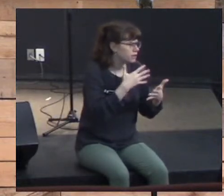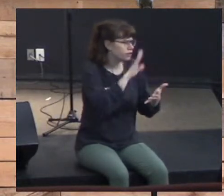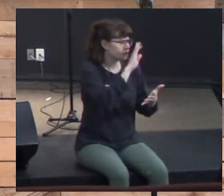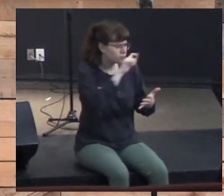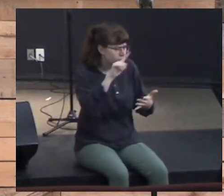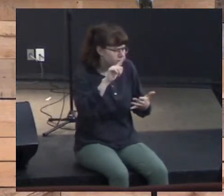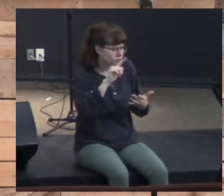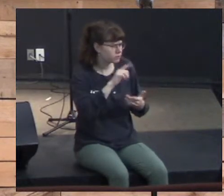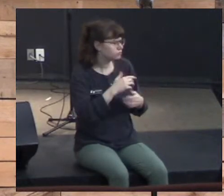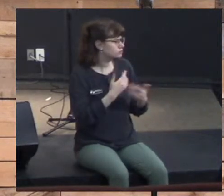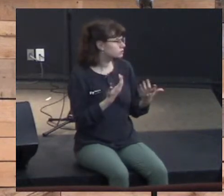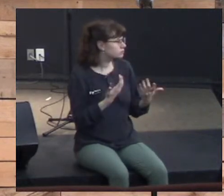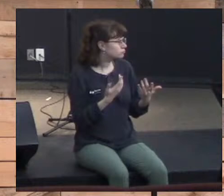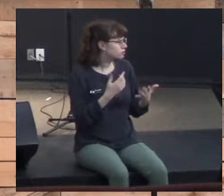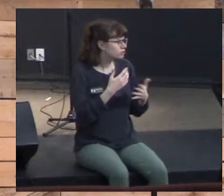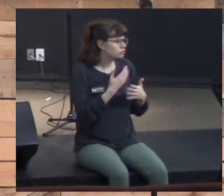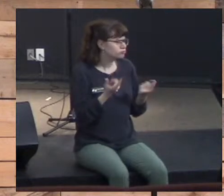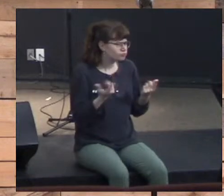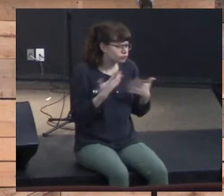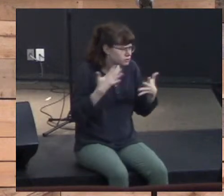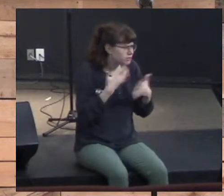Do you fear who knows what?